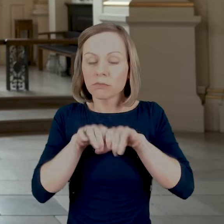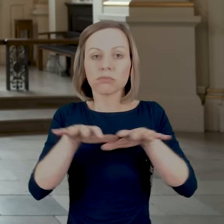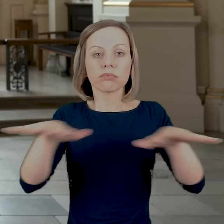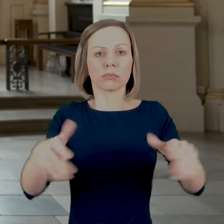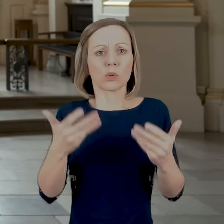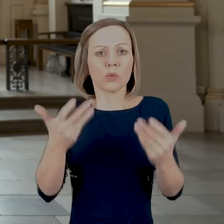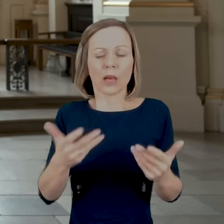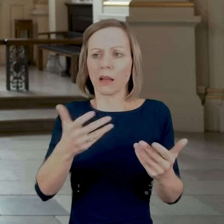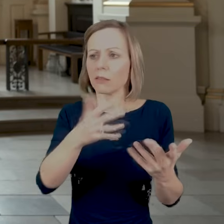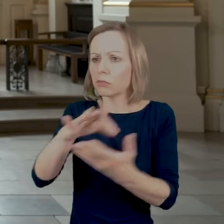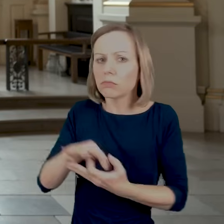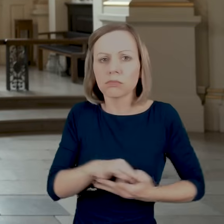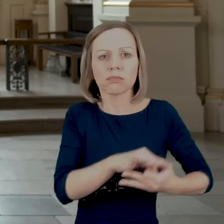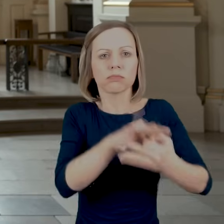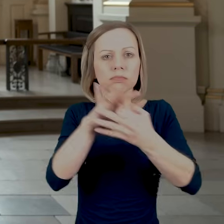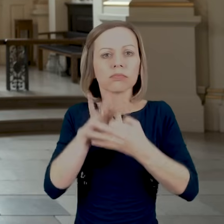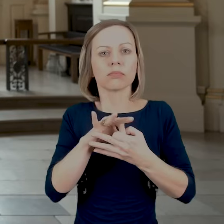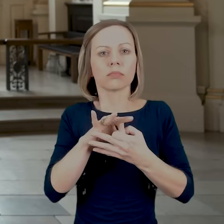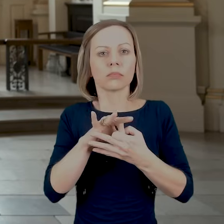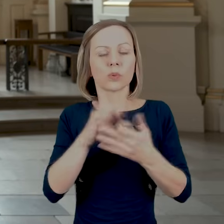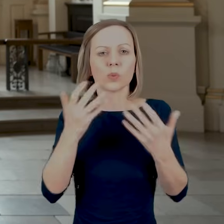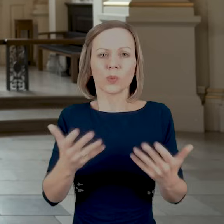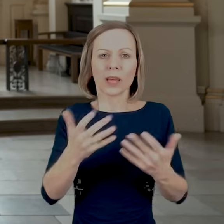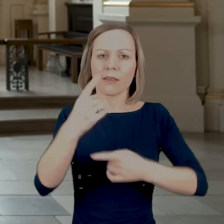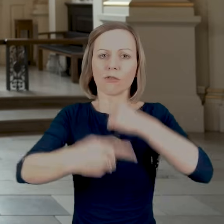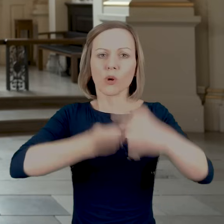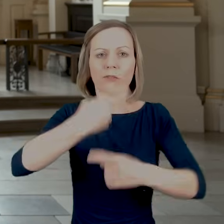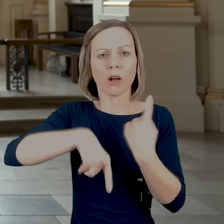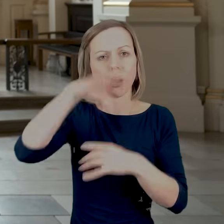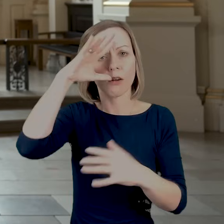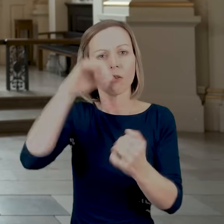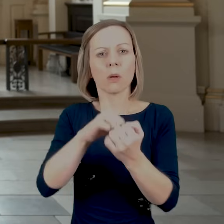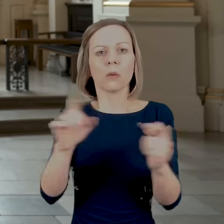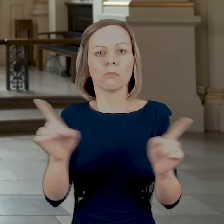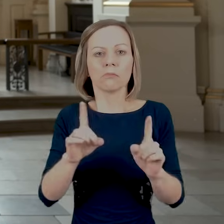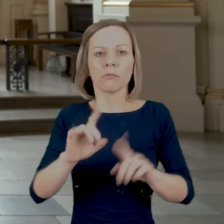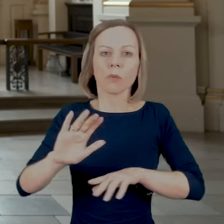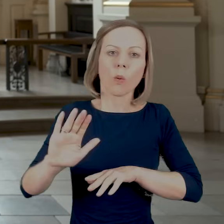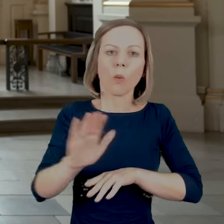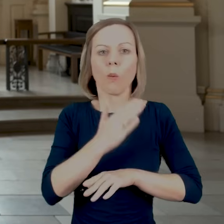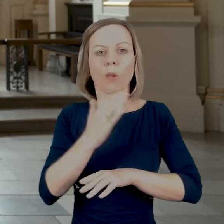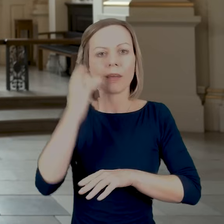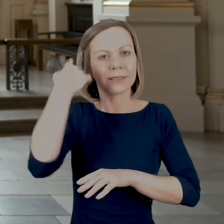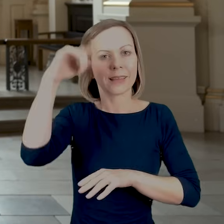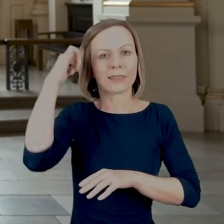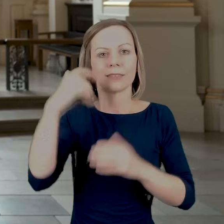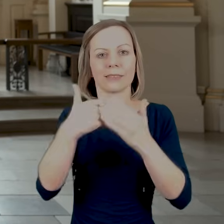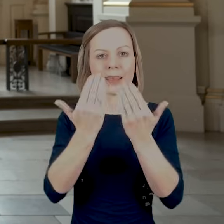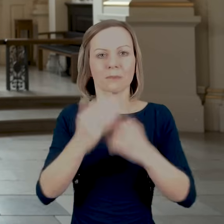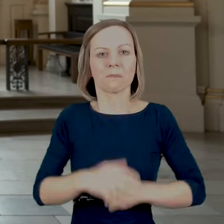and today we're celebrating with the whole church, near and far, today and forever, the Feast of All